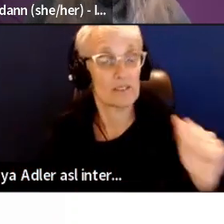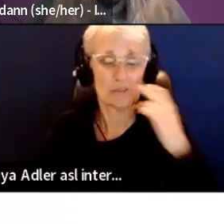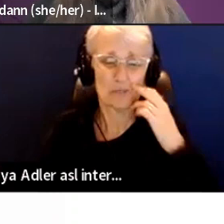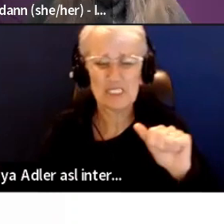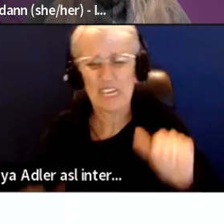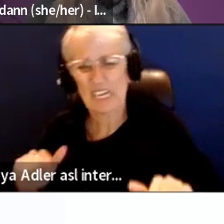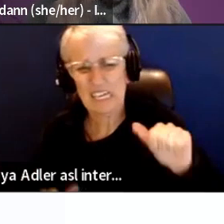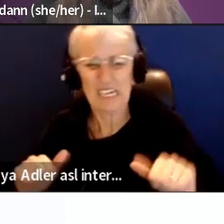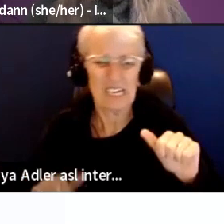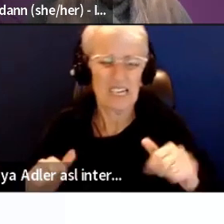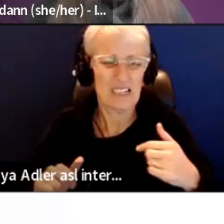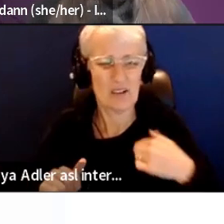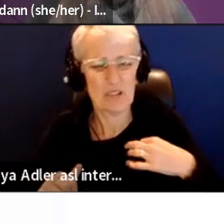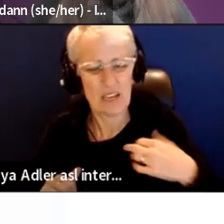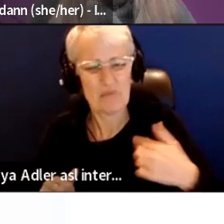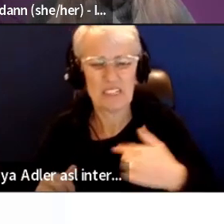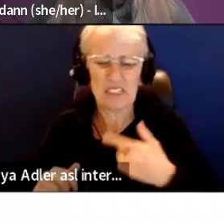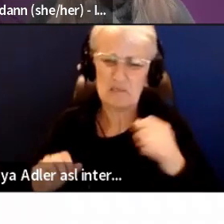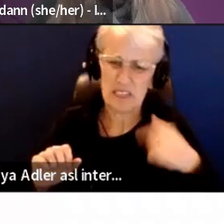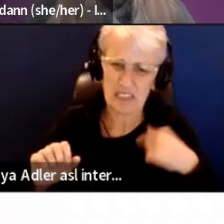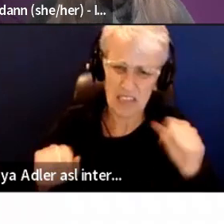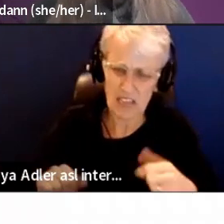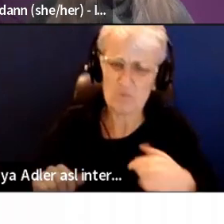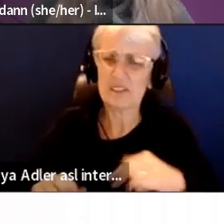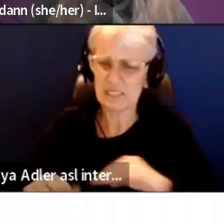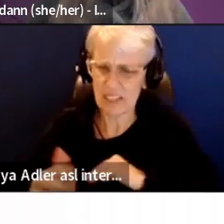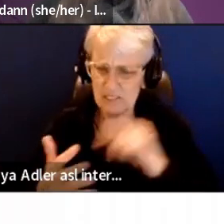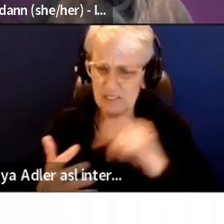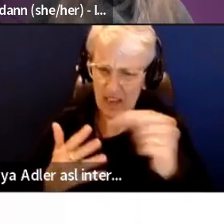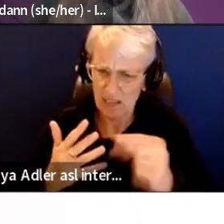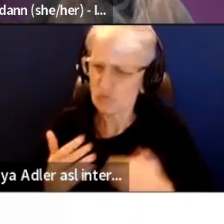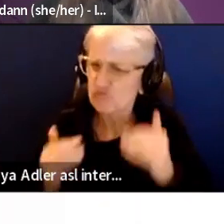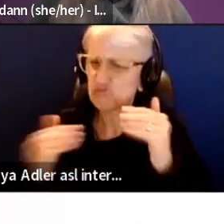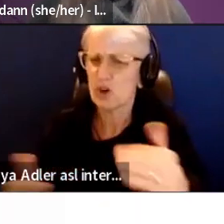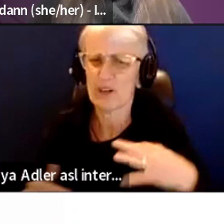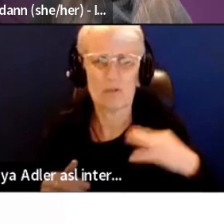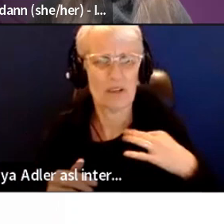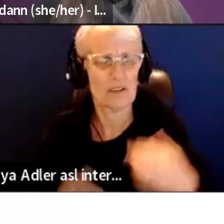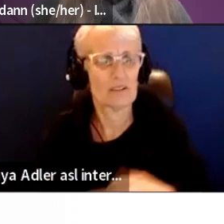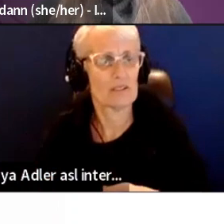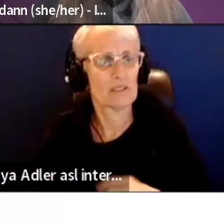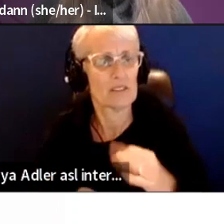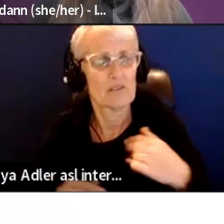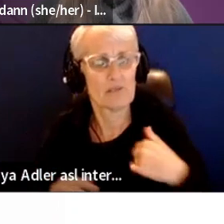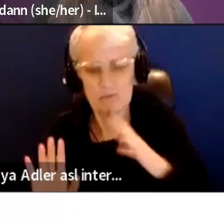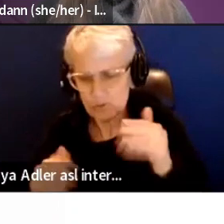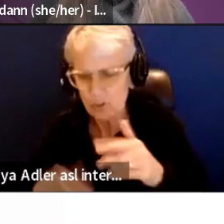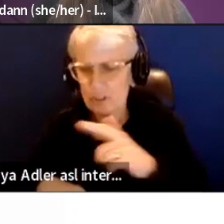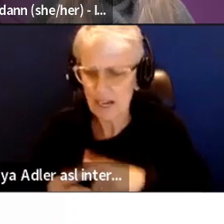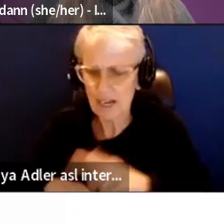you think your business might be eligible and you meet the eligibility criteria, please apply. If you can dedicate the time to the application